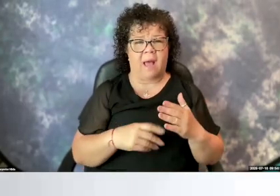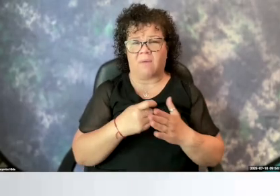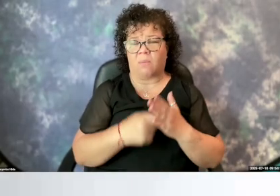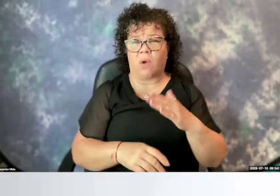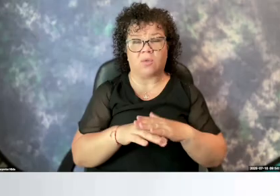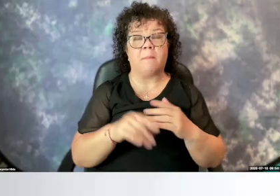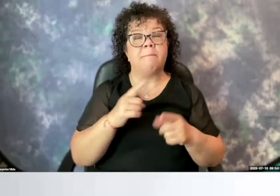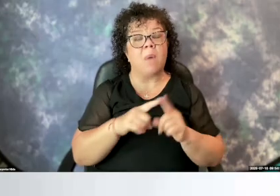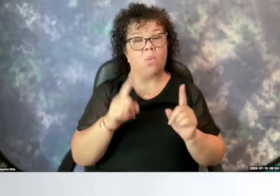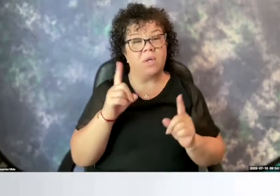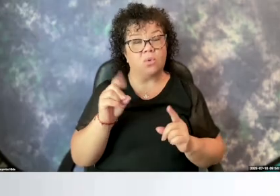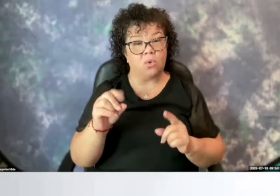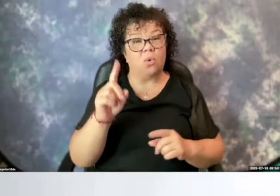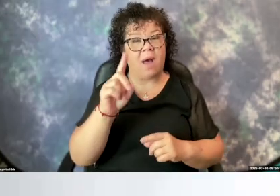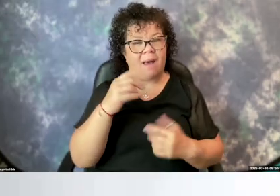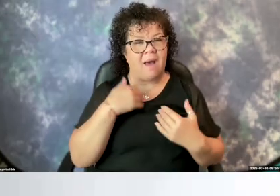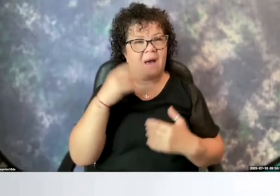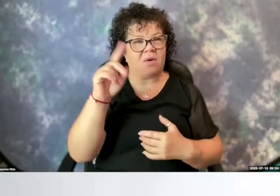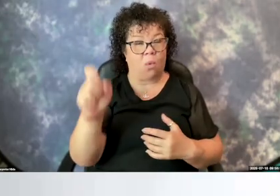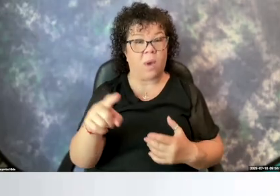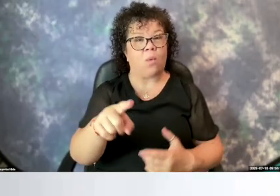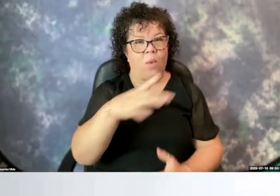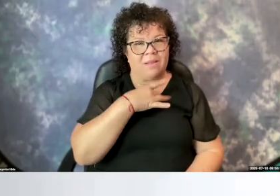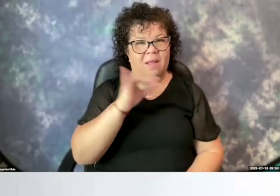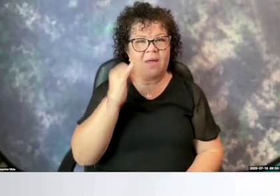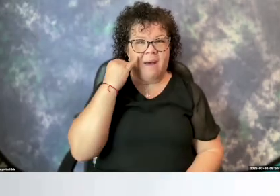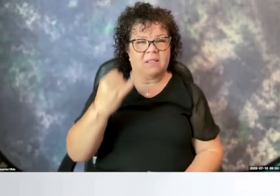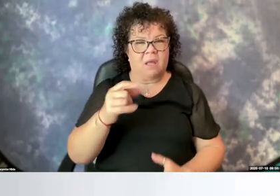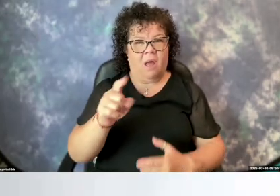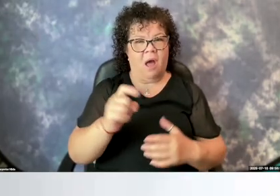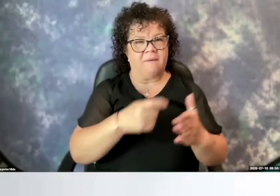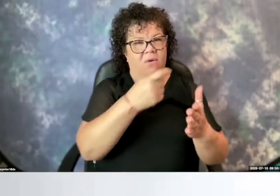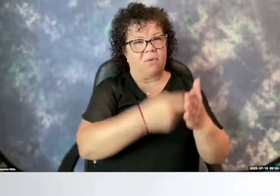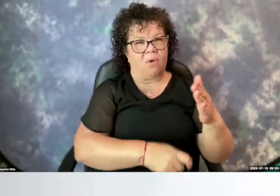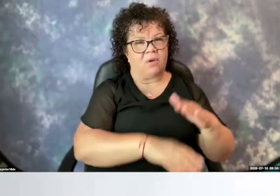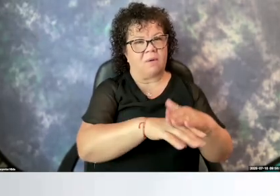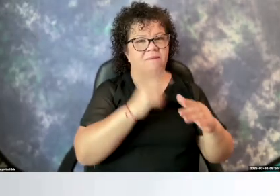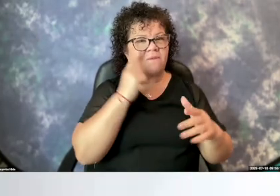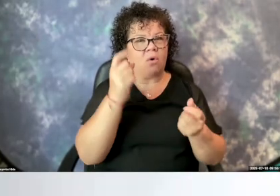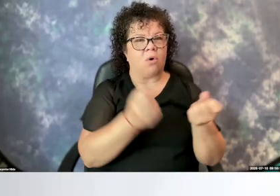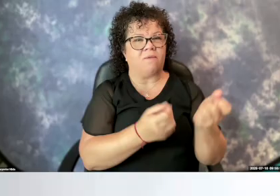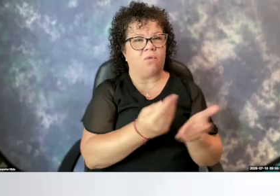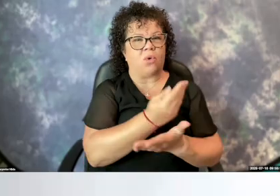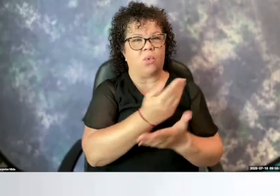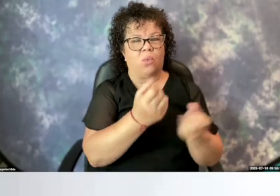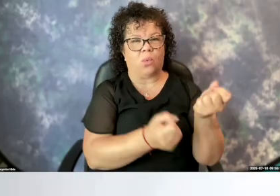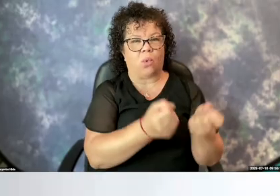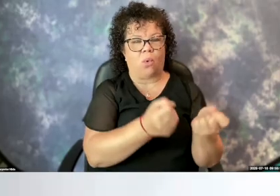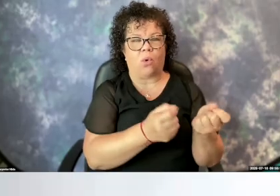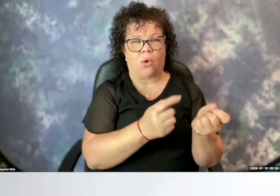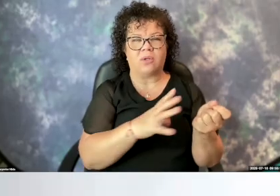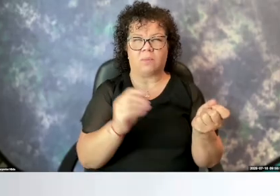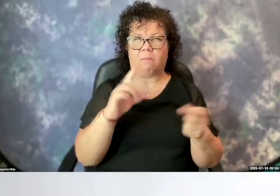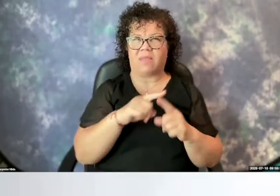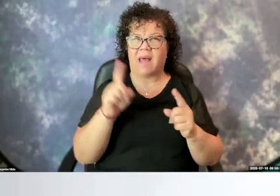our questions, number one, we do like the idea of the price cap. So I think that that's something that kind of just